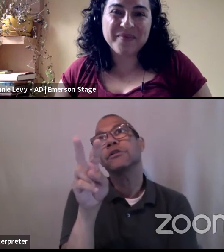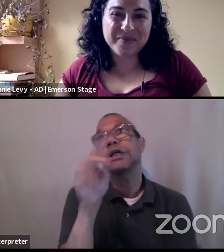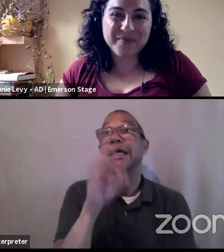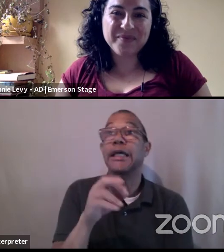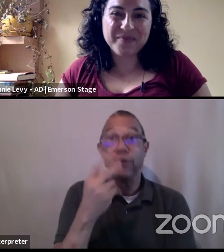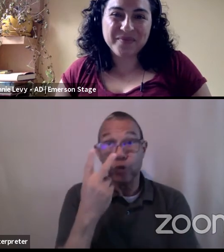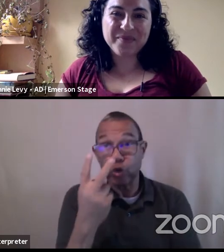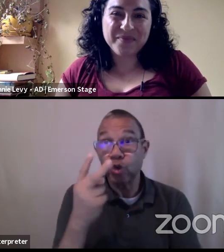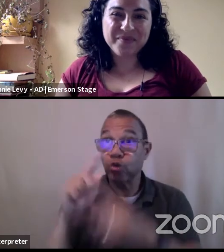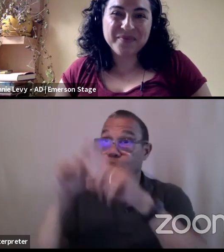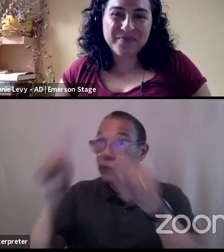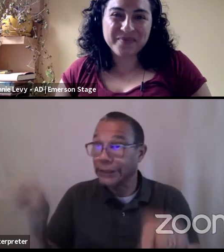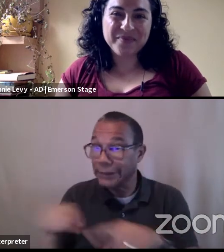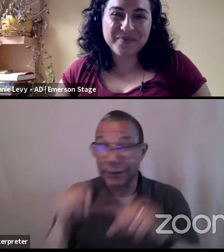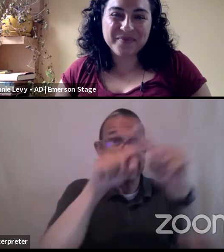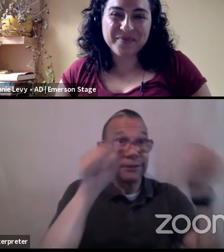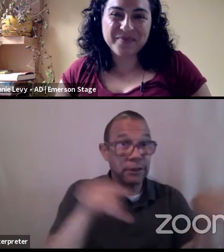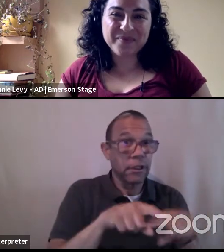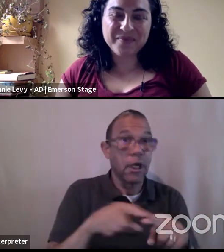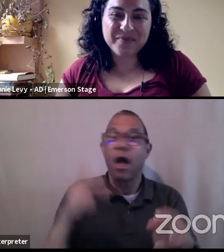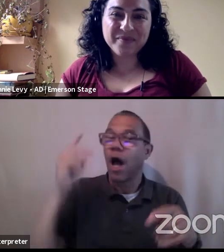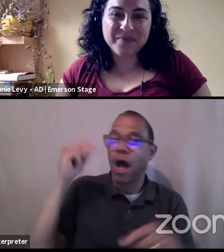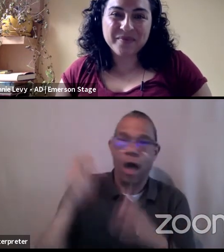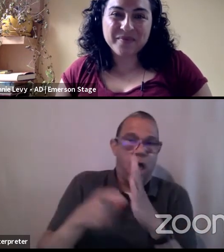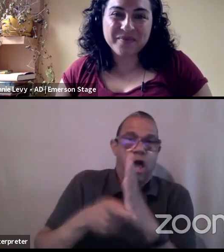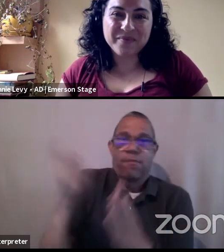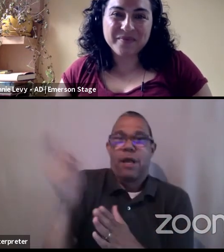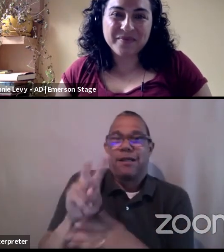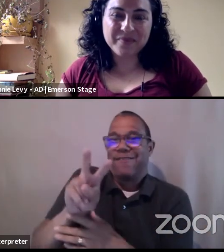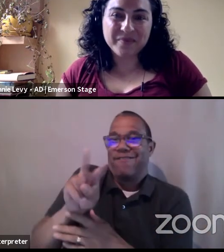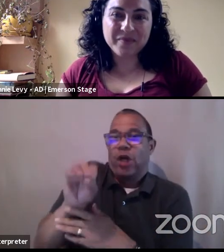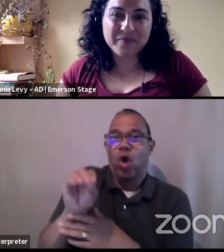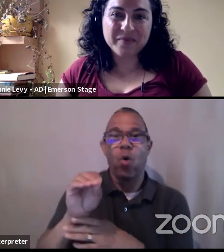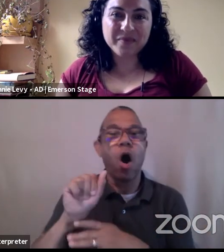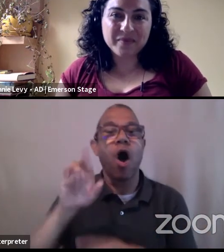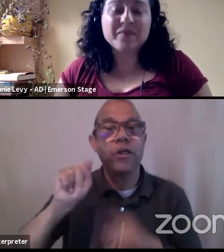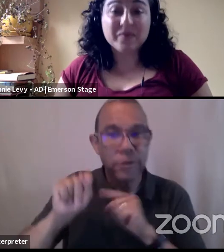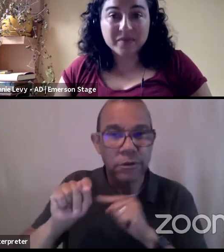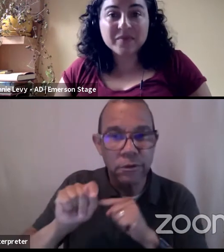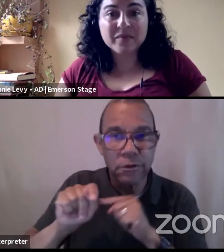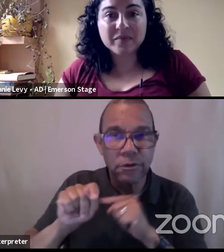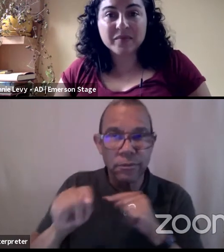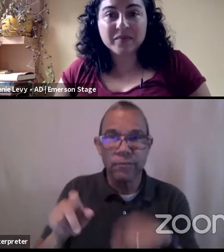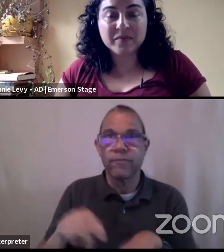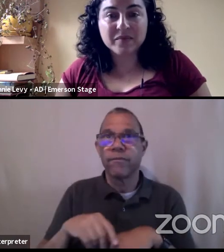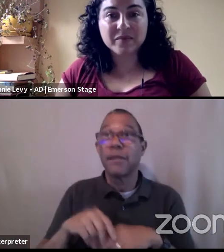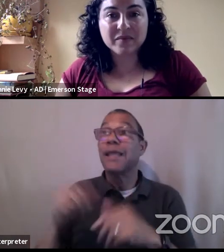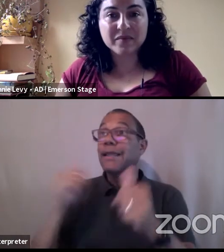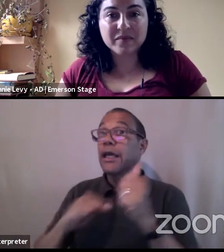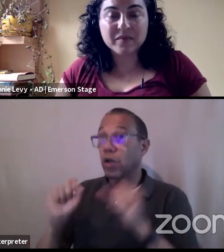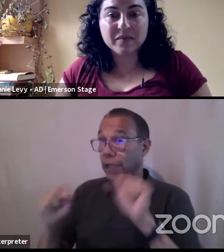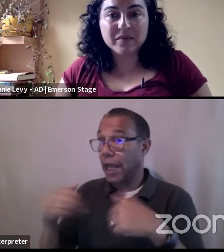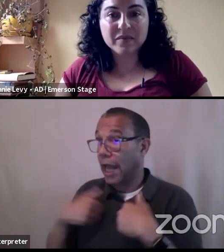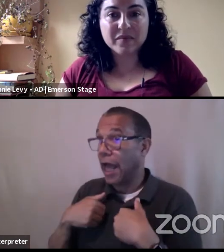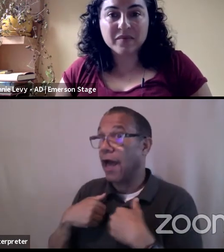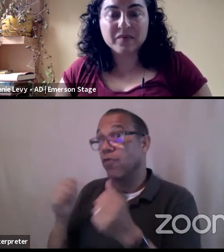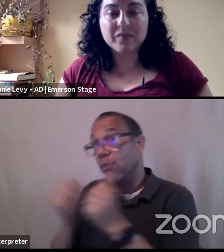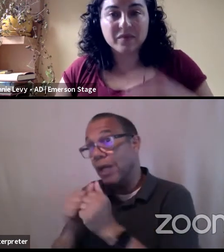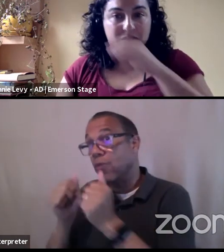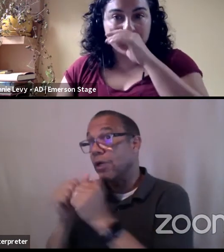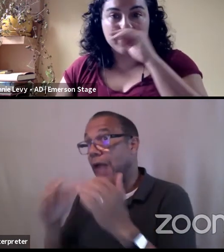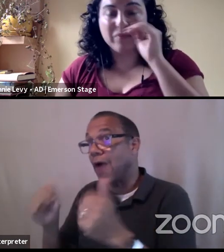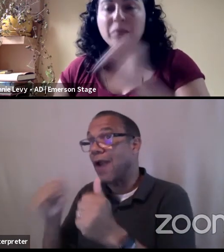uh, with theater, you can have the representations of it in so many different with actors, without actors. But the main, the main